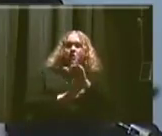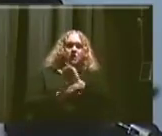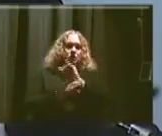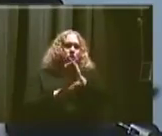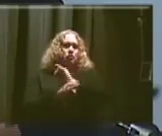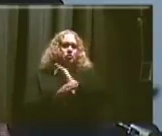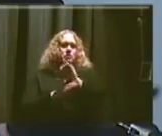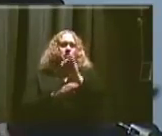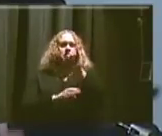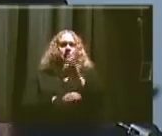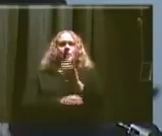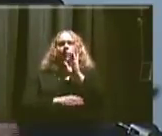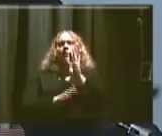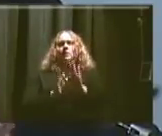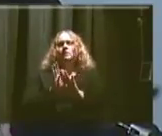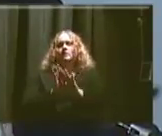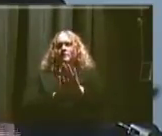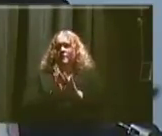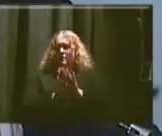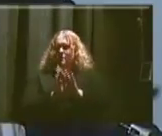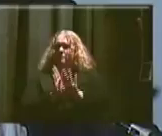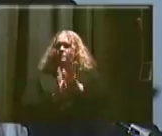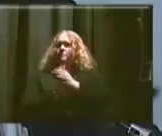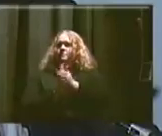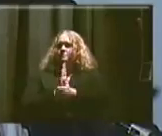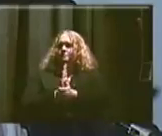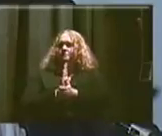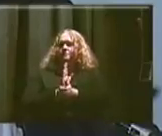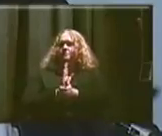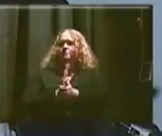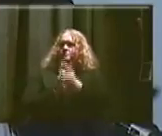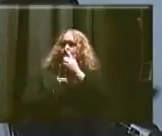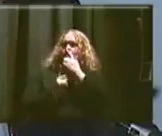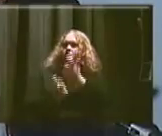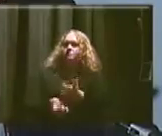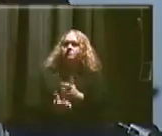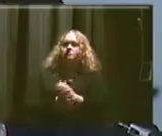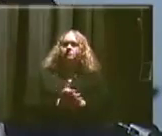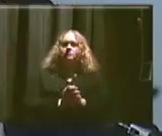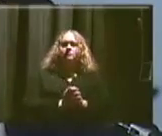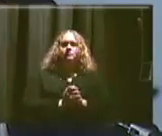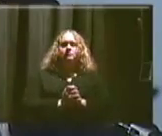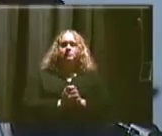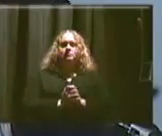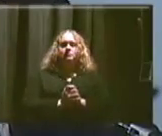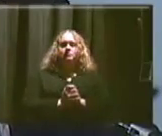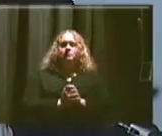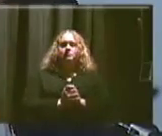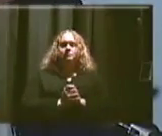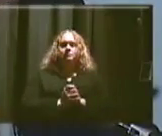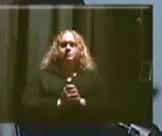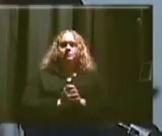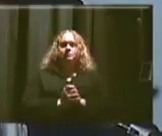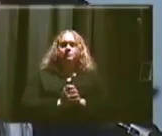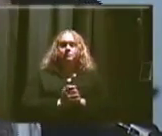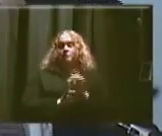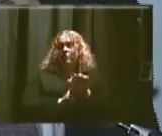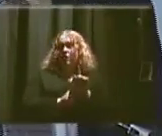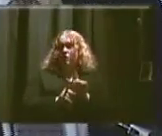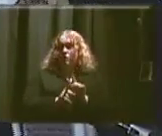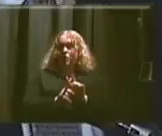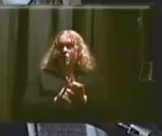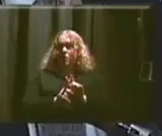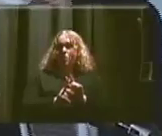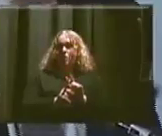could develop their skills and interest. And at the same time, if there was a student,